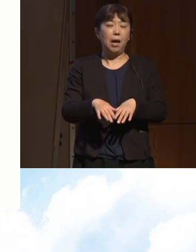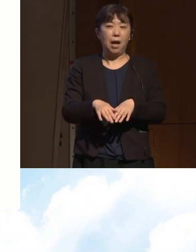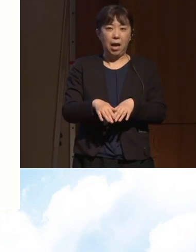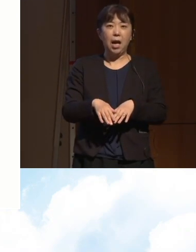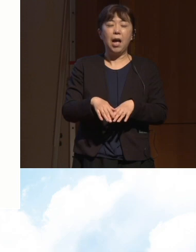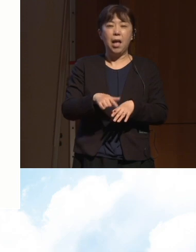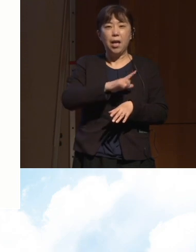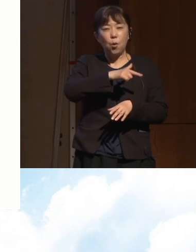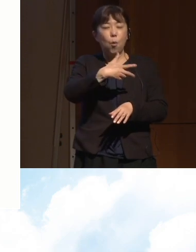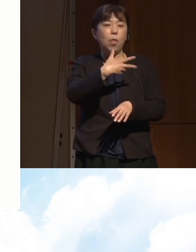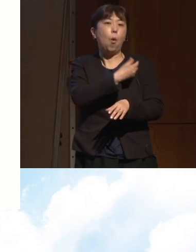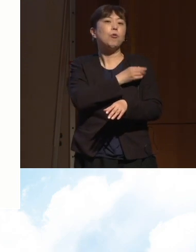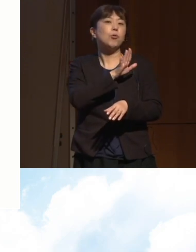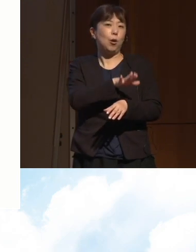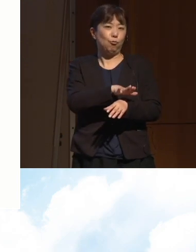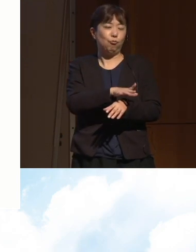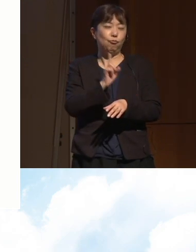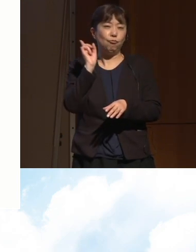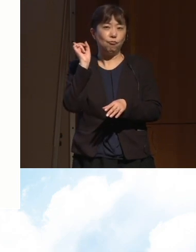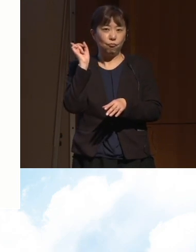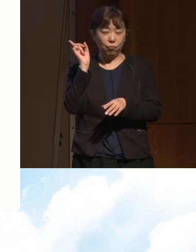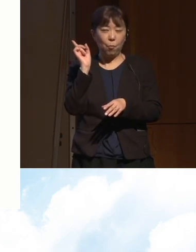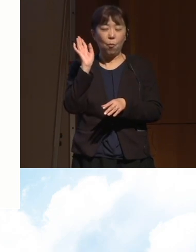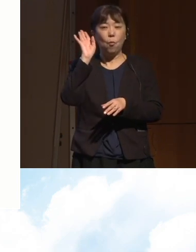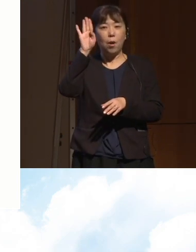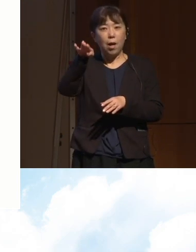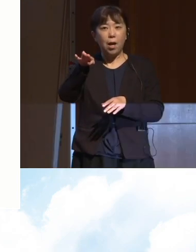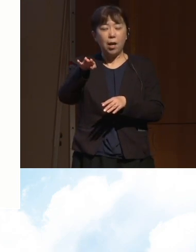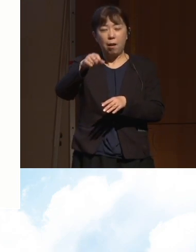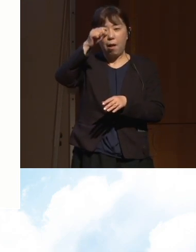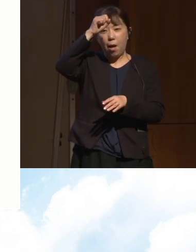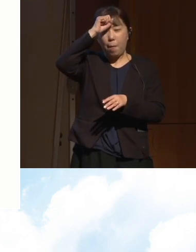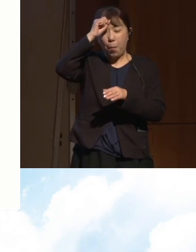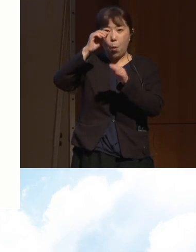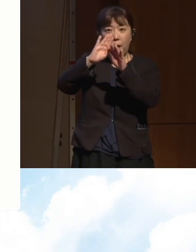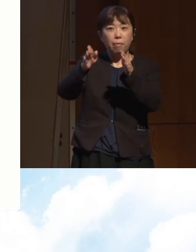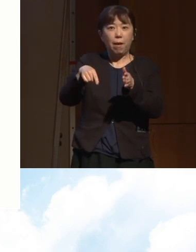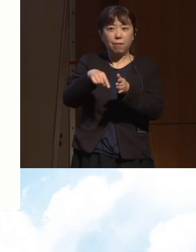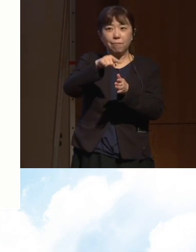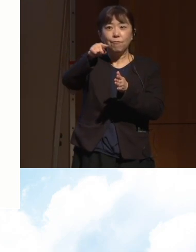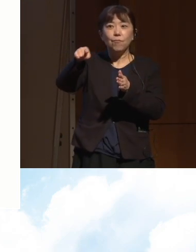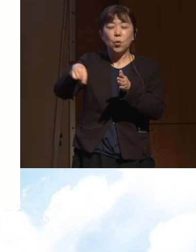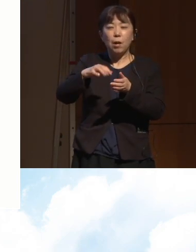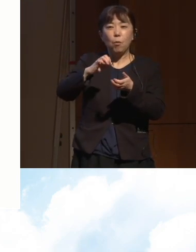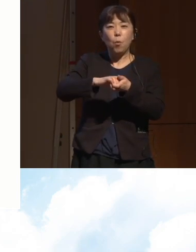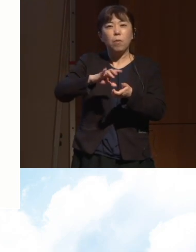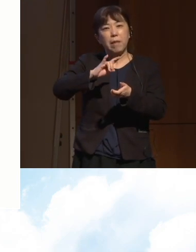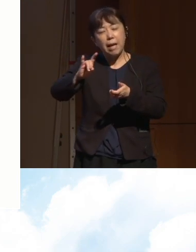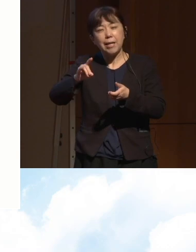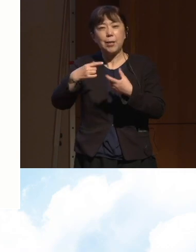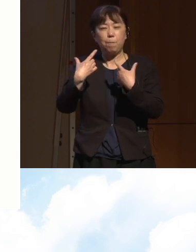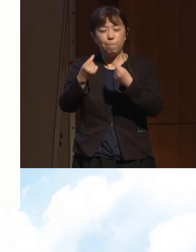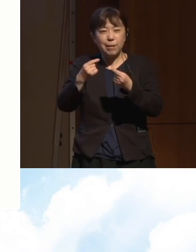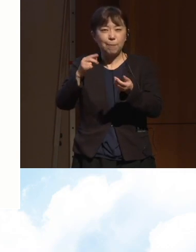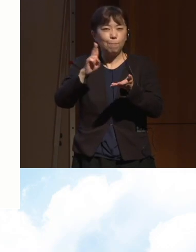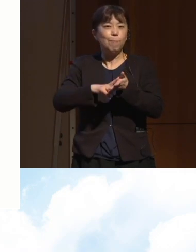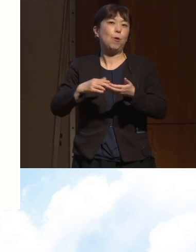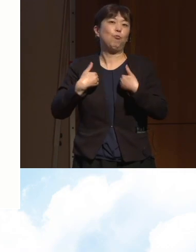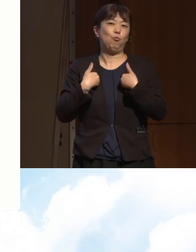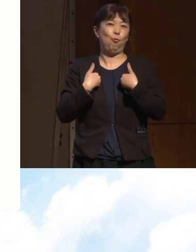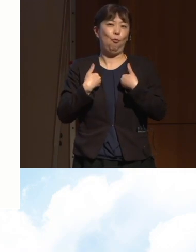need to define the pathogens, which is on the other side, so that when we identify a new viral